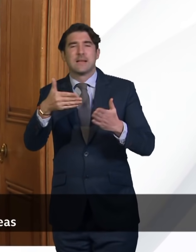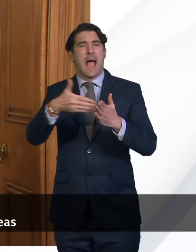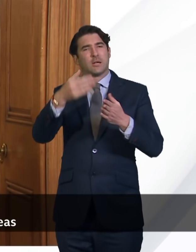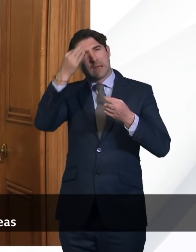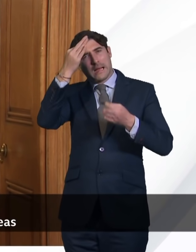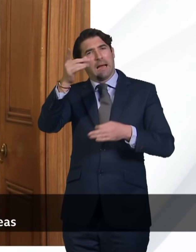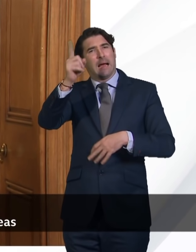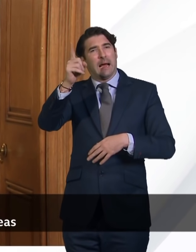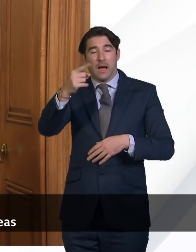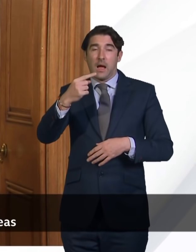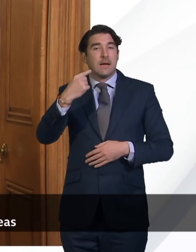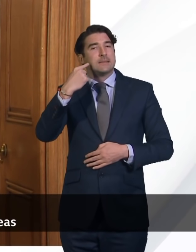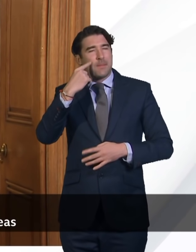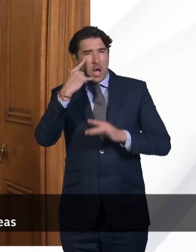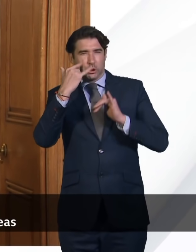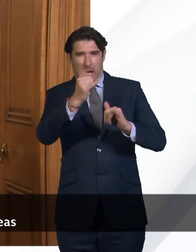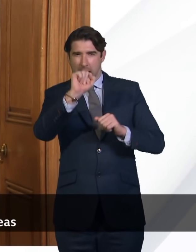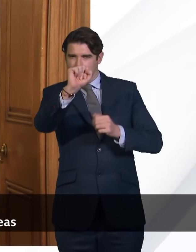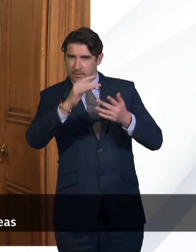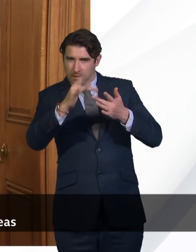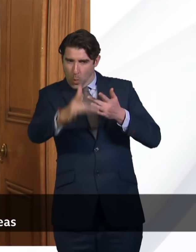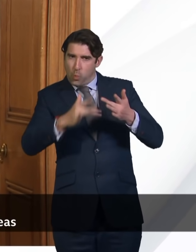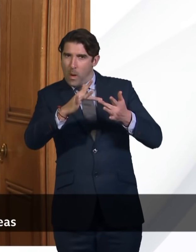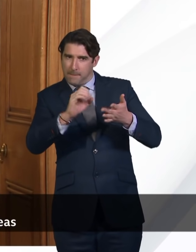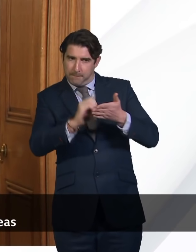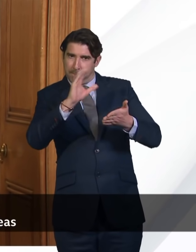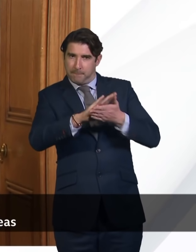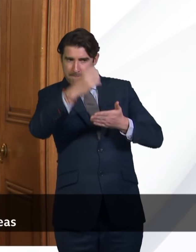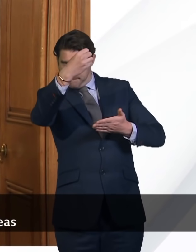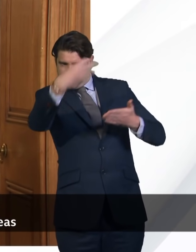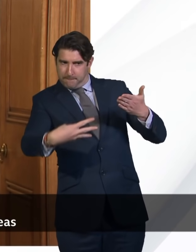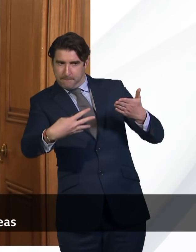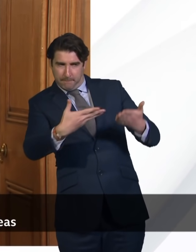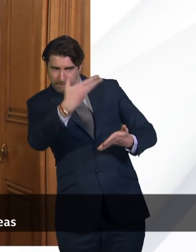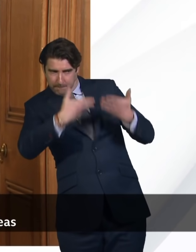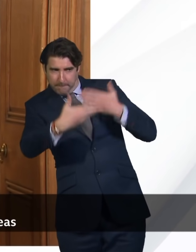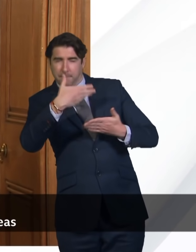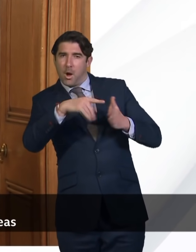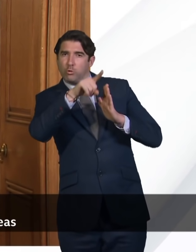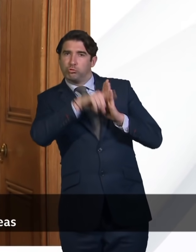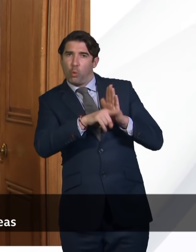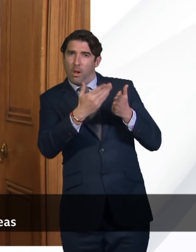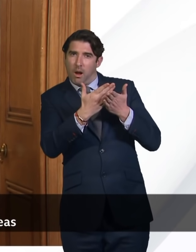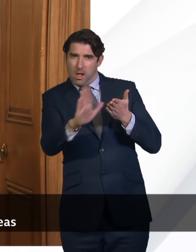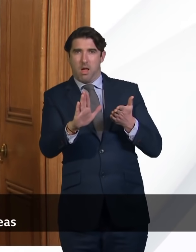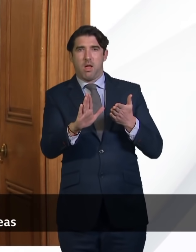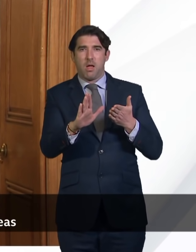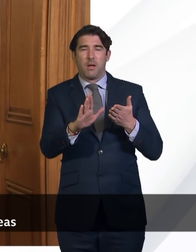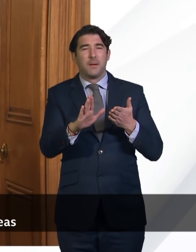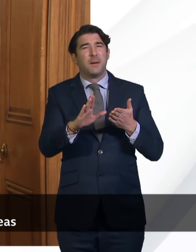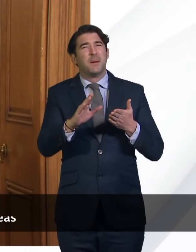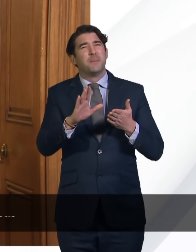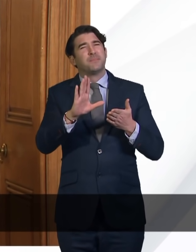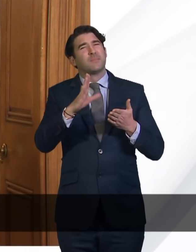get on the websites, look at precisely what you need to do. But so much of this is